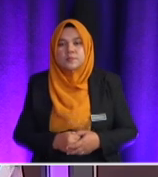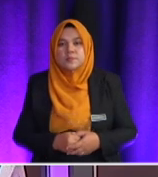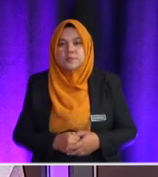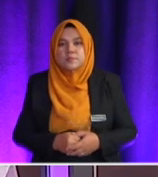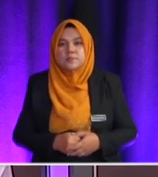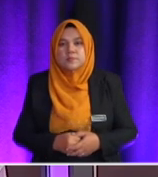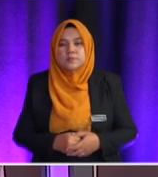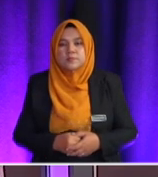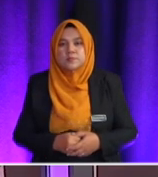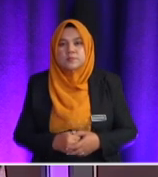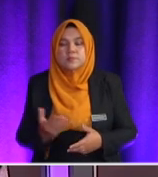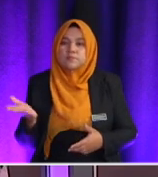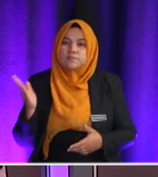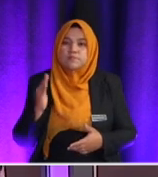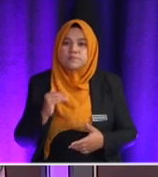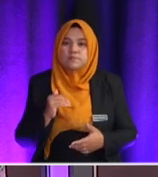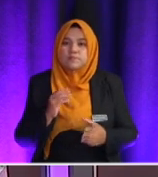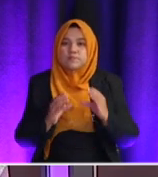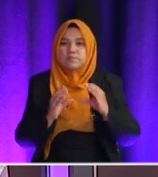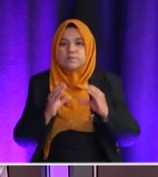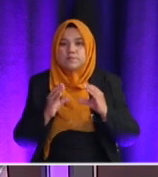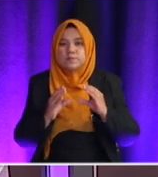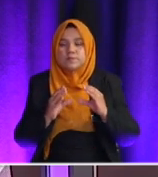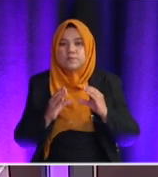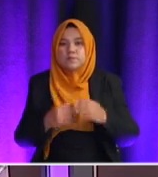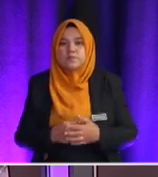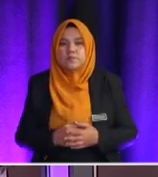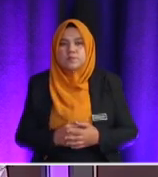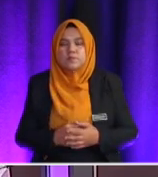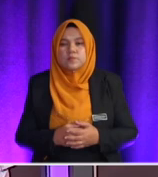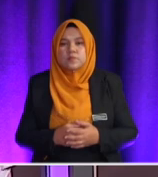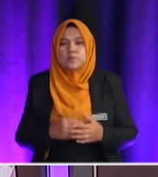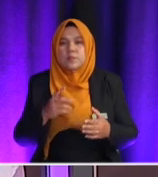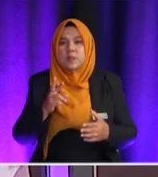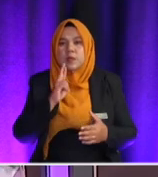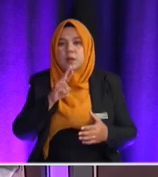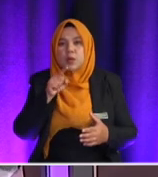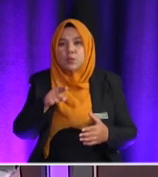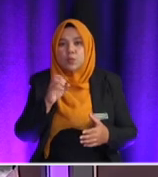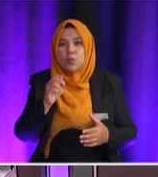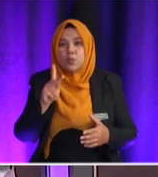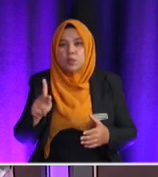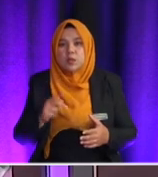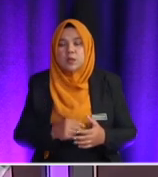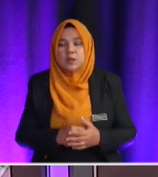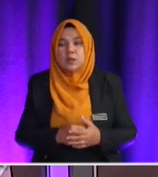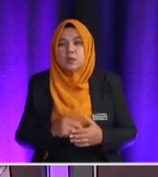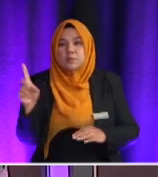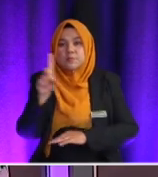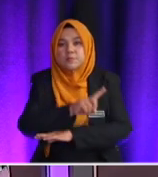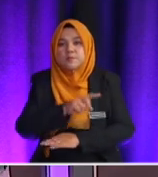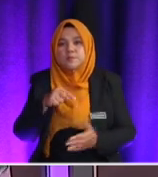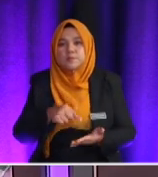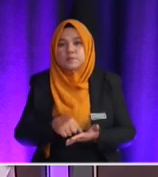Okay, let's say you get the question like, Are you okay today? So what kind of